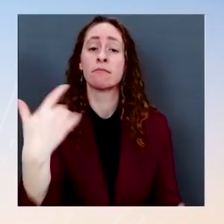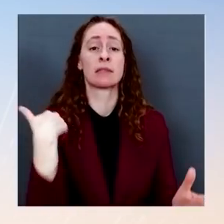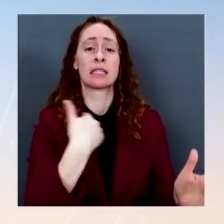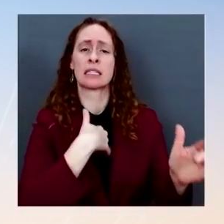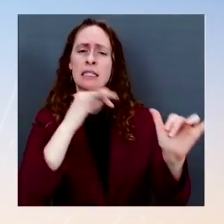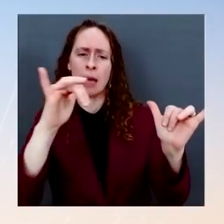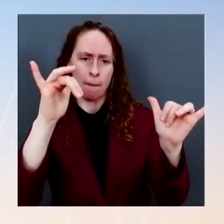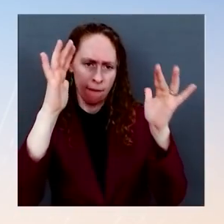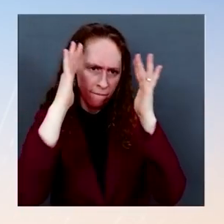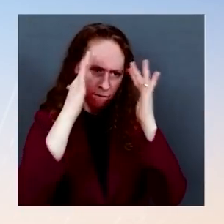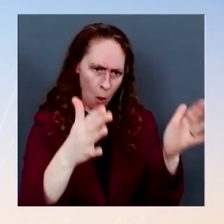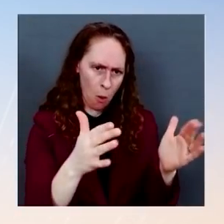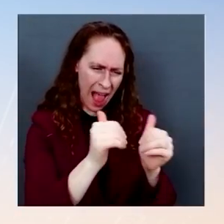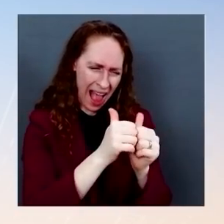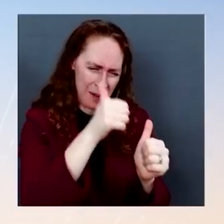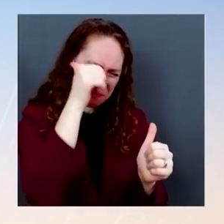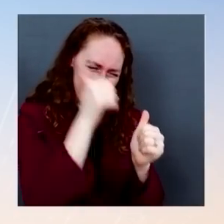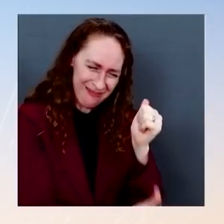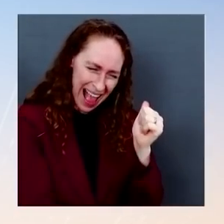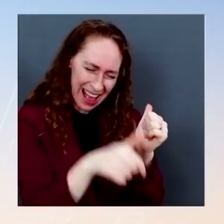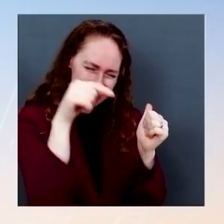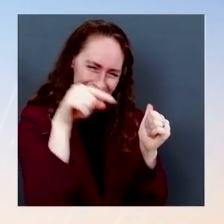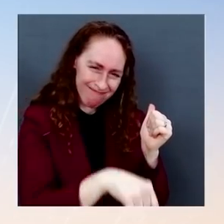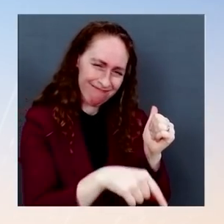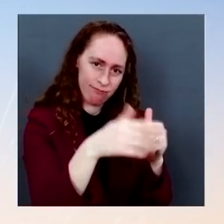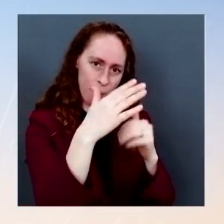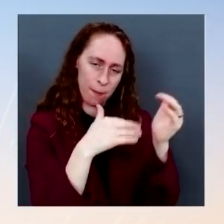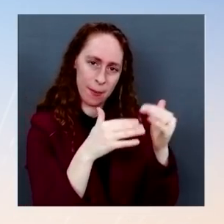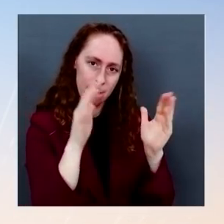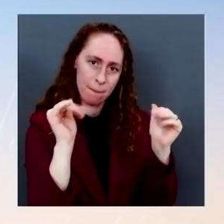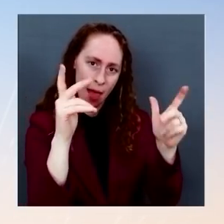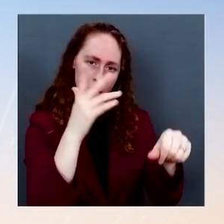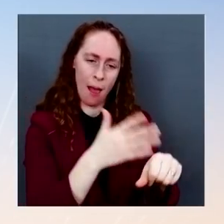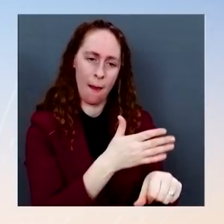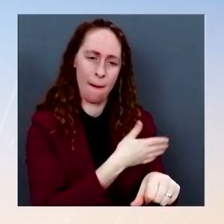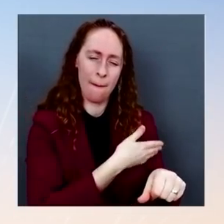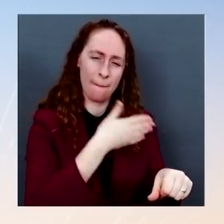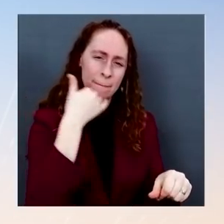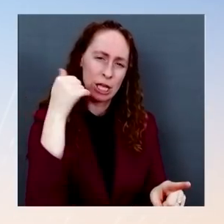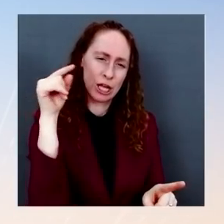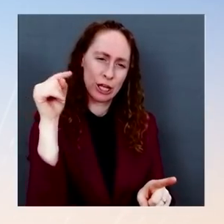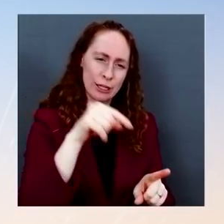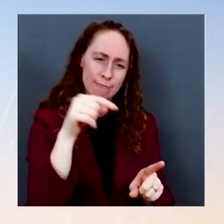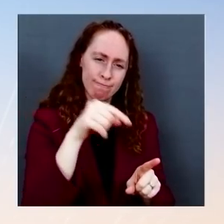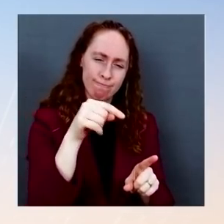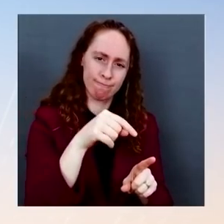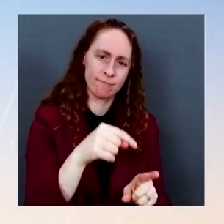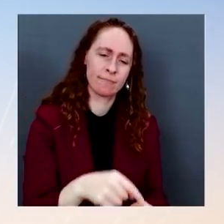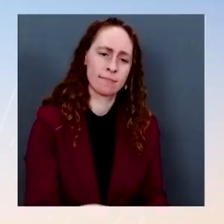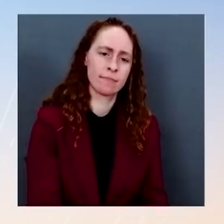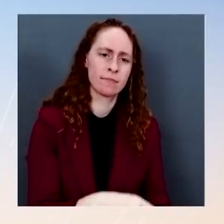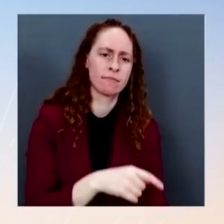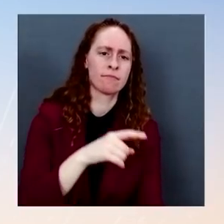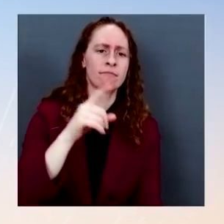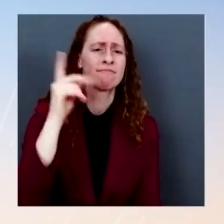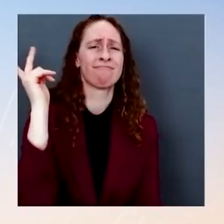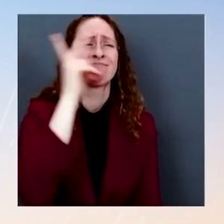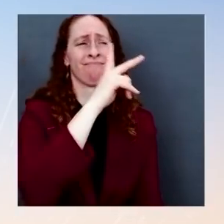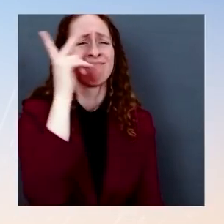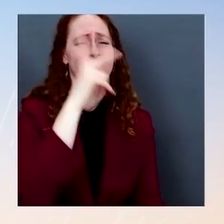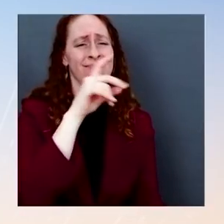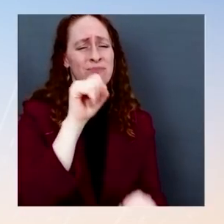longtime friend, someone he's worked with on a range of initiatives and objectives over the course of the last several years that they've known each